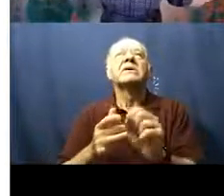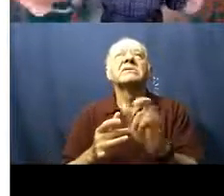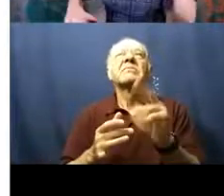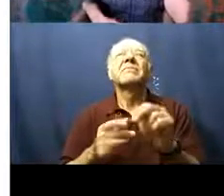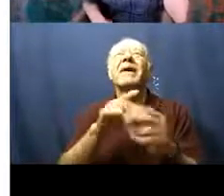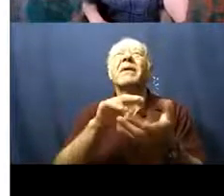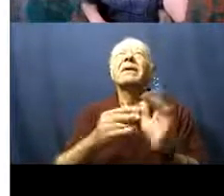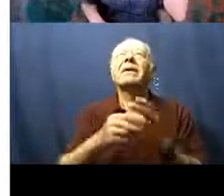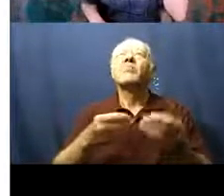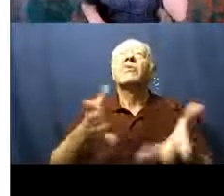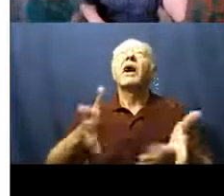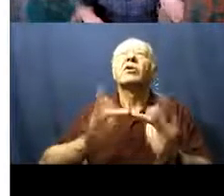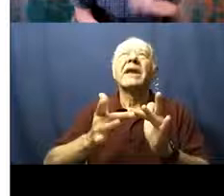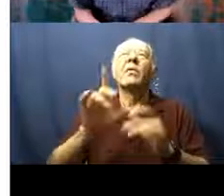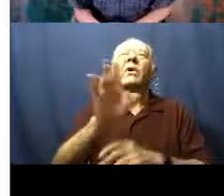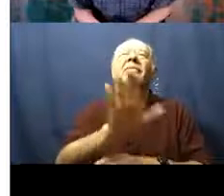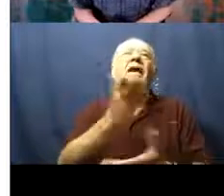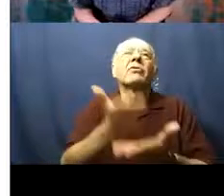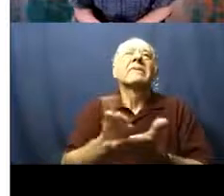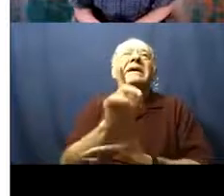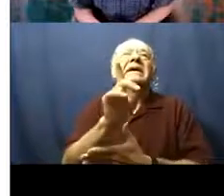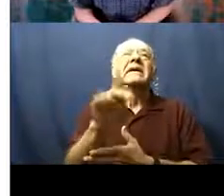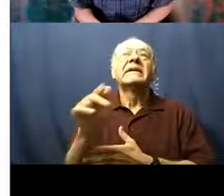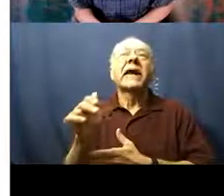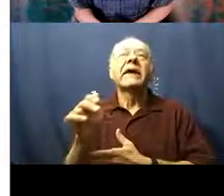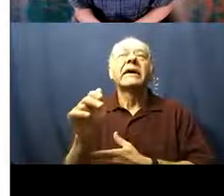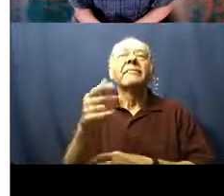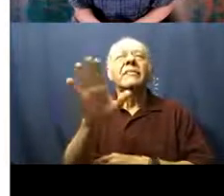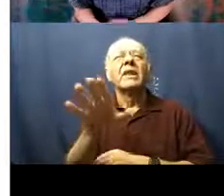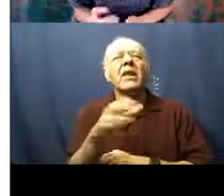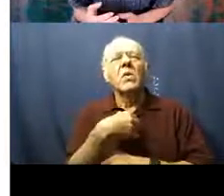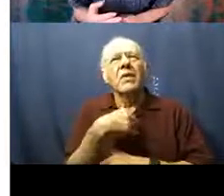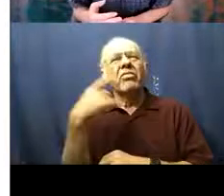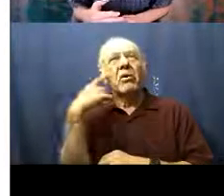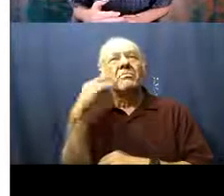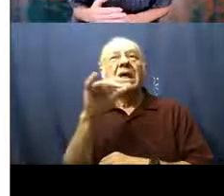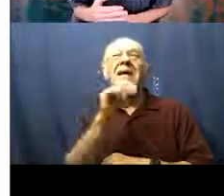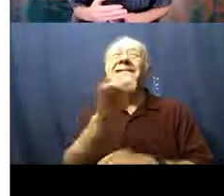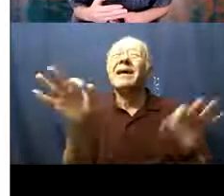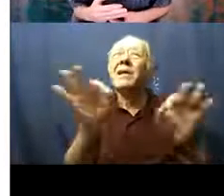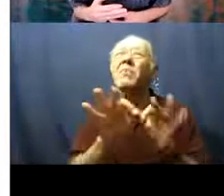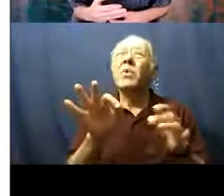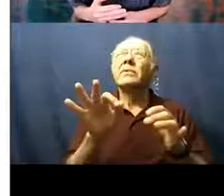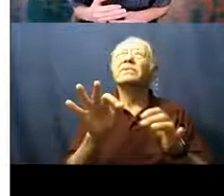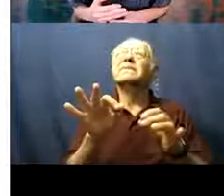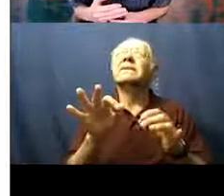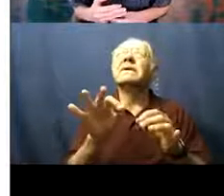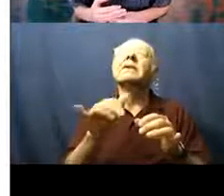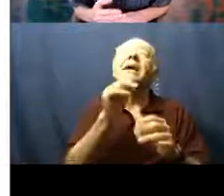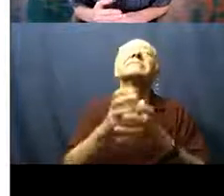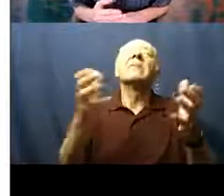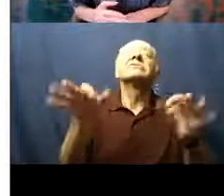provider network data, and we said, you know, it's not as important to us that a managed